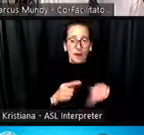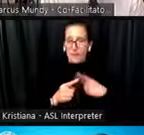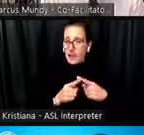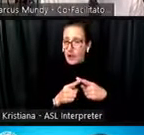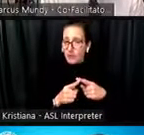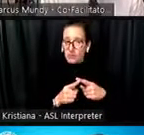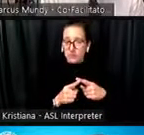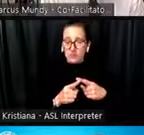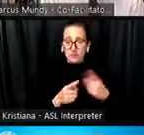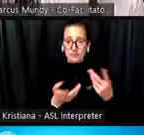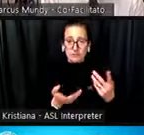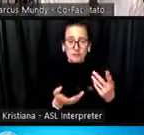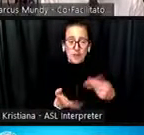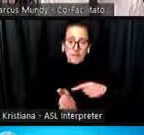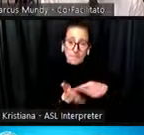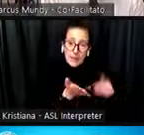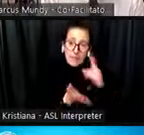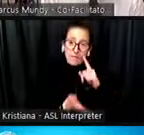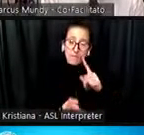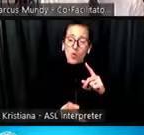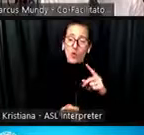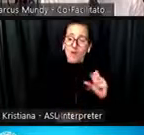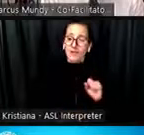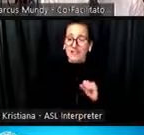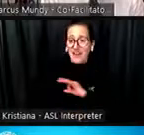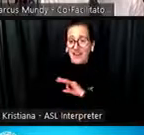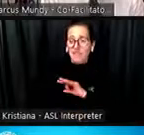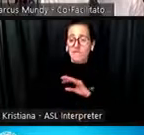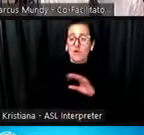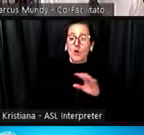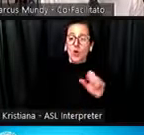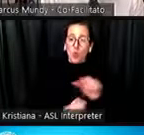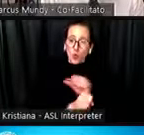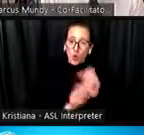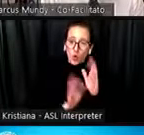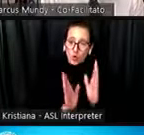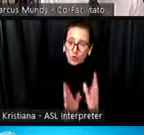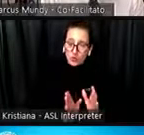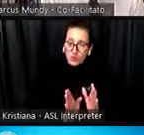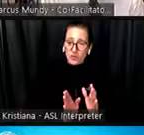know certain areas like public health are vital right now.